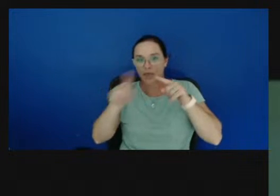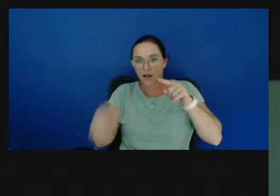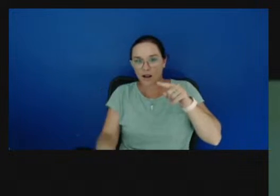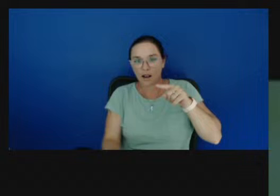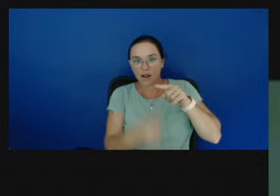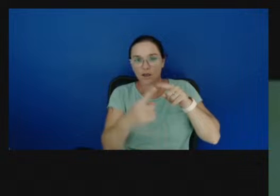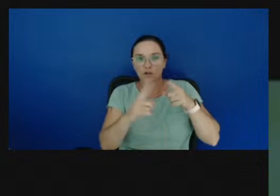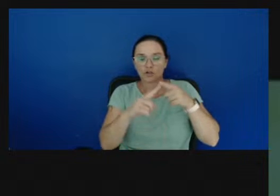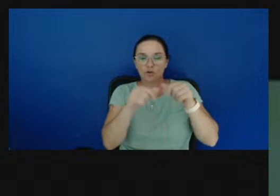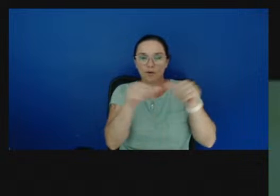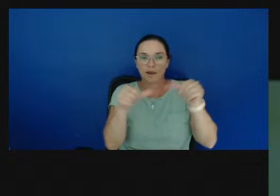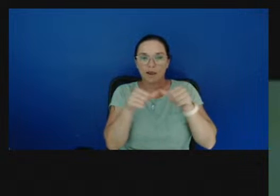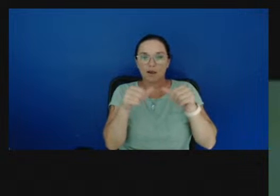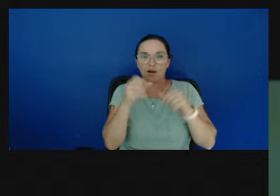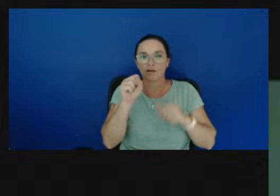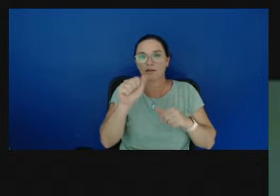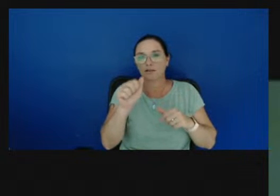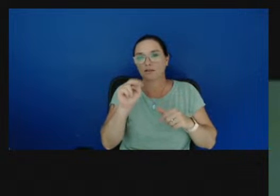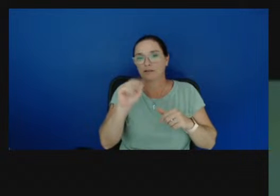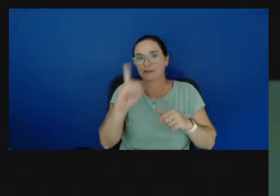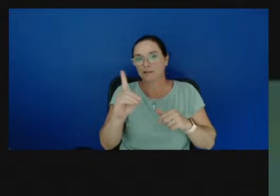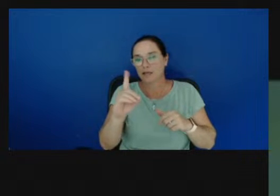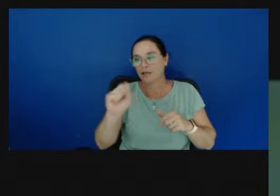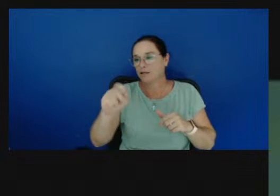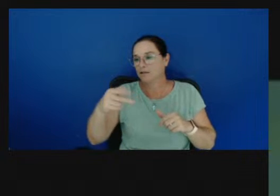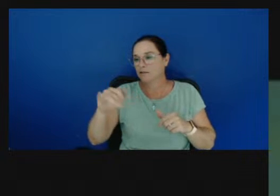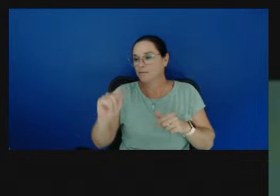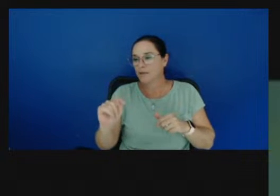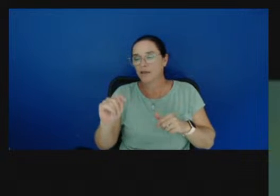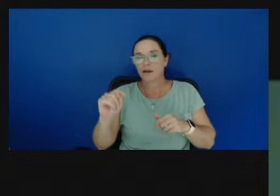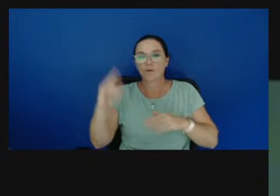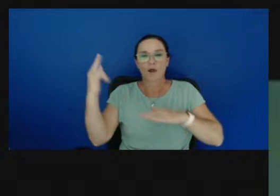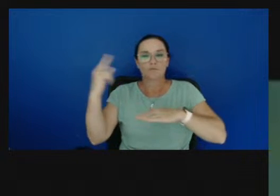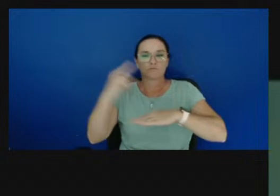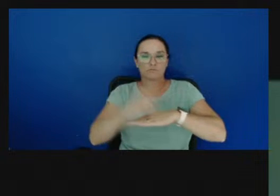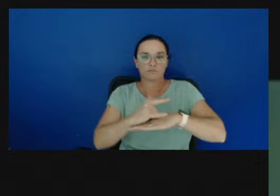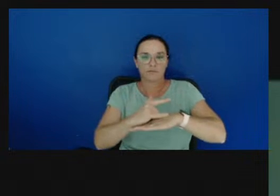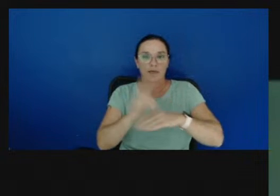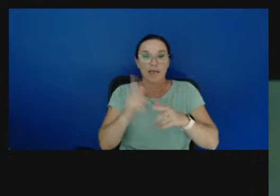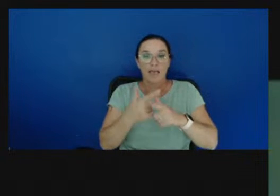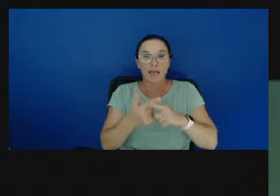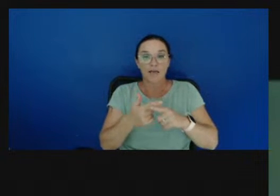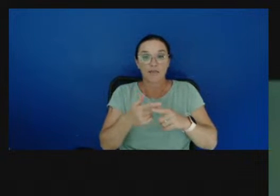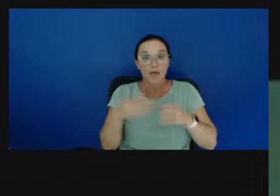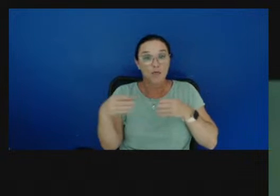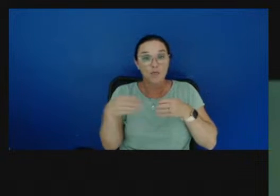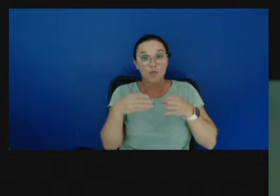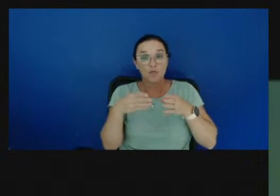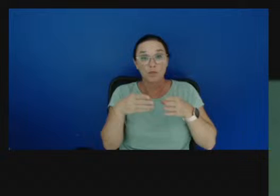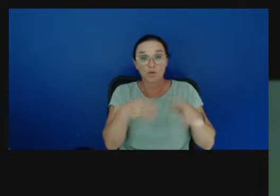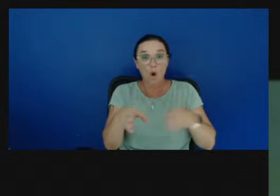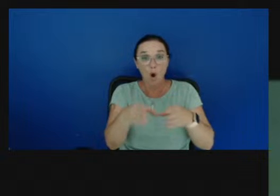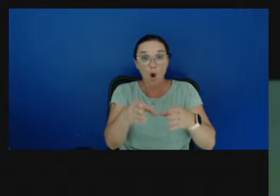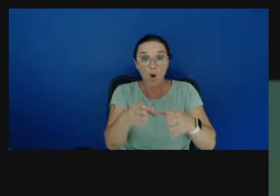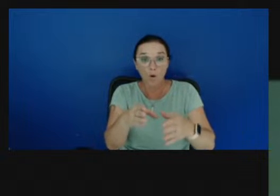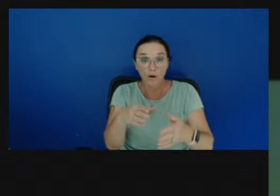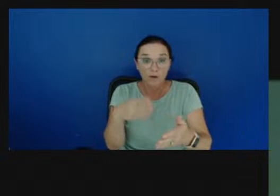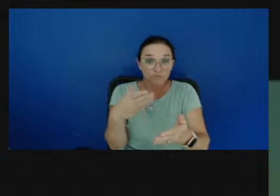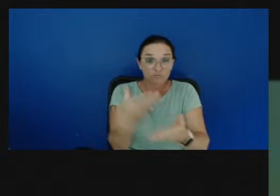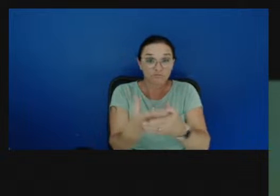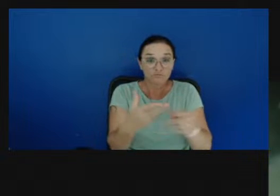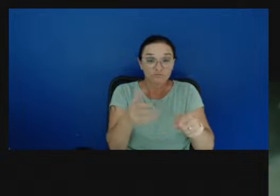called Sandspit, or the airplane landing field. And then the road extended right up to the pit at Halemaumau where there was a